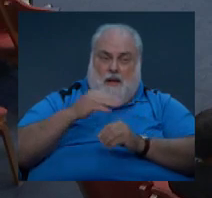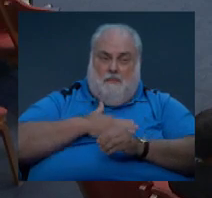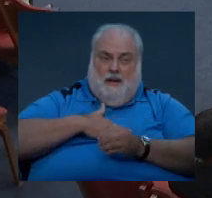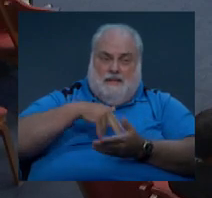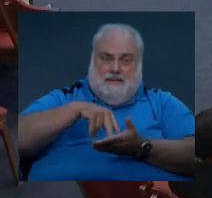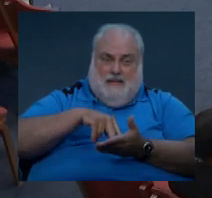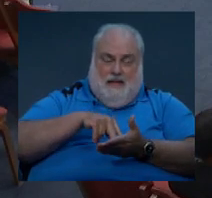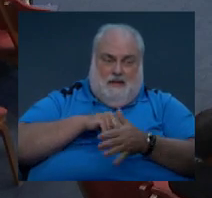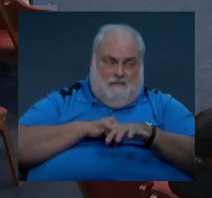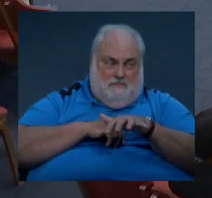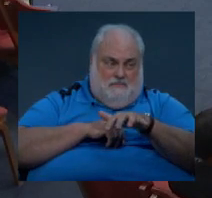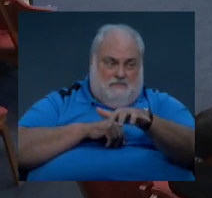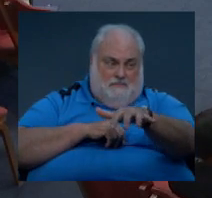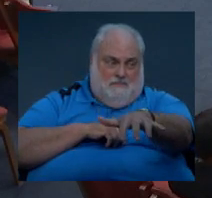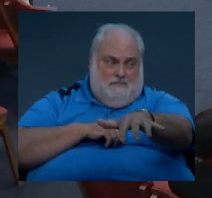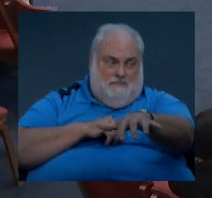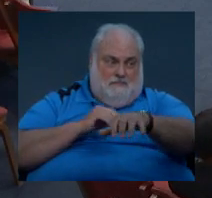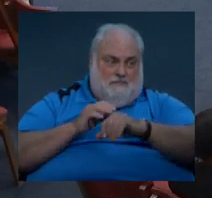stand.